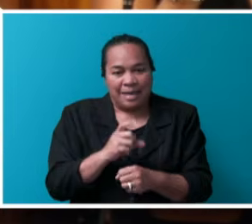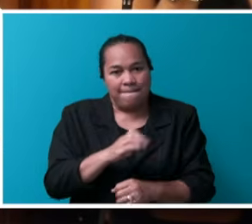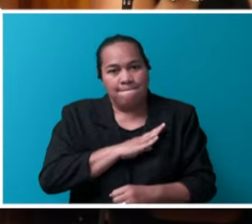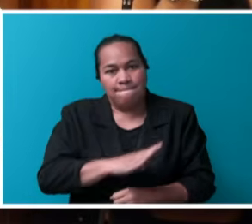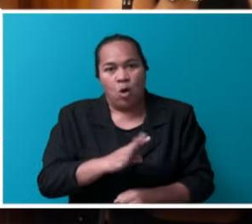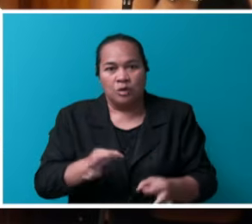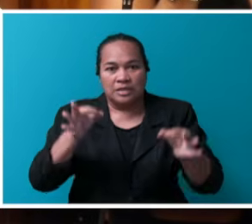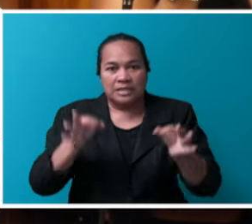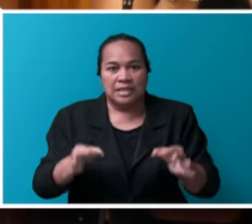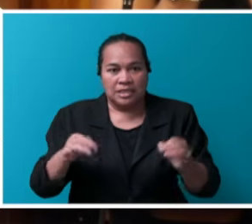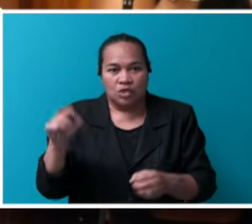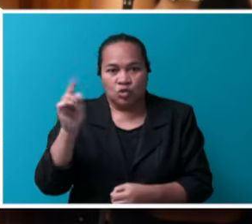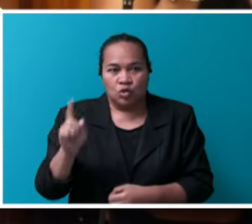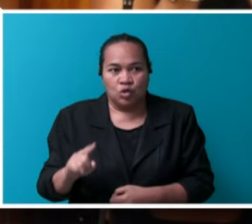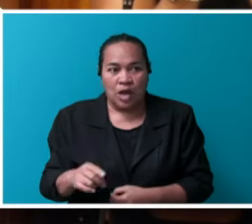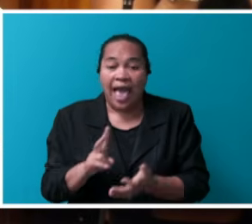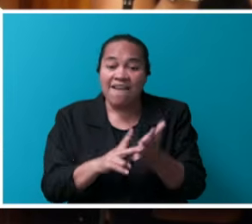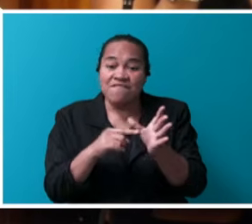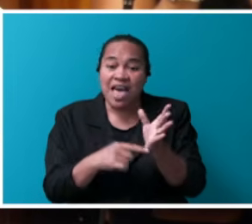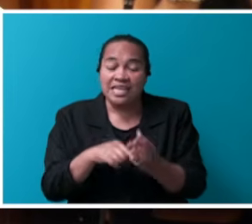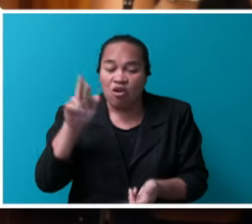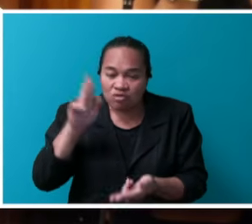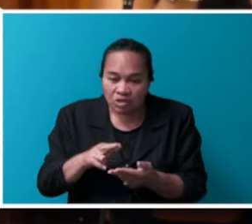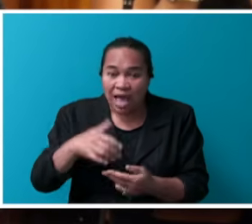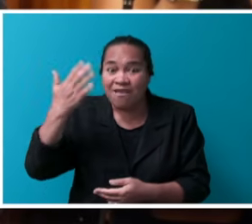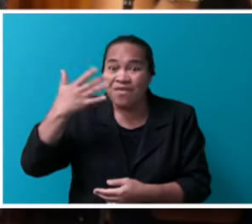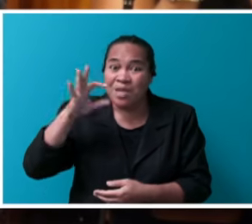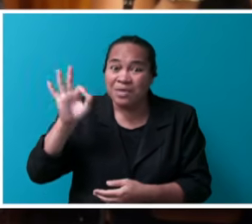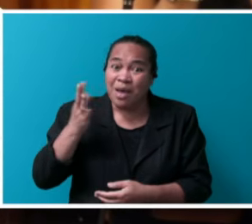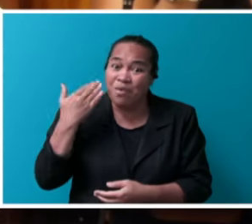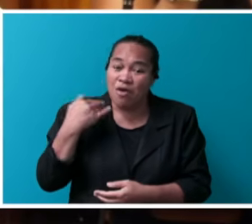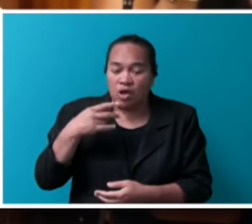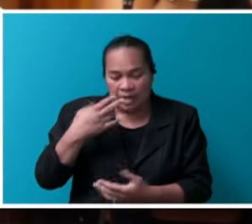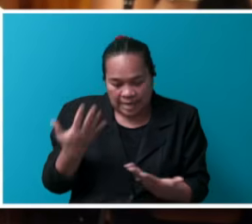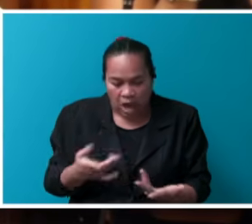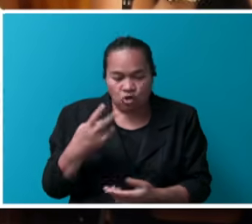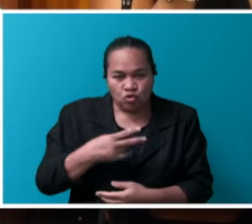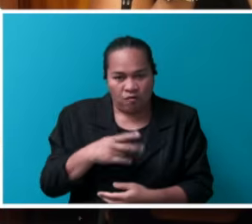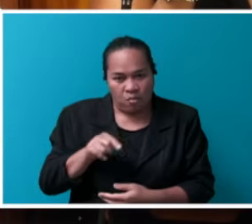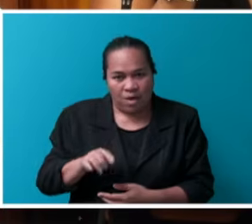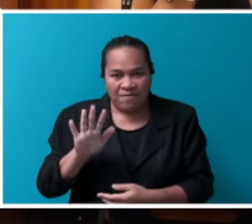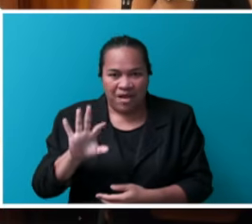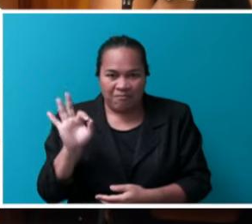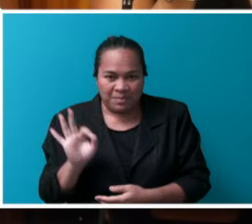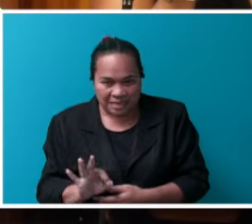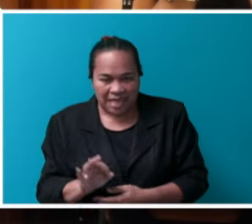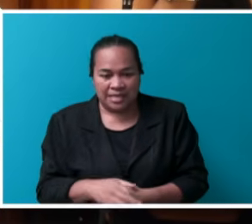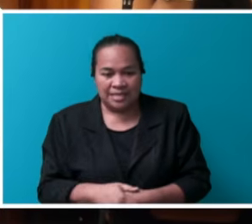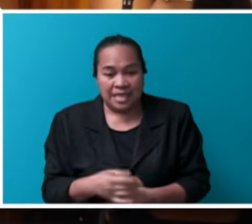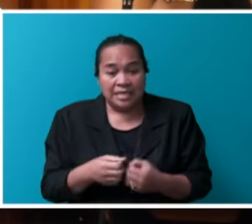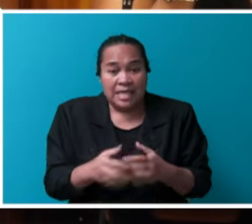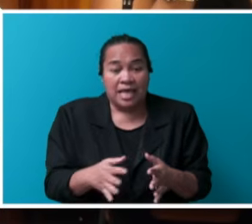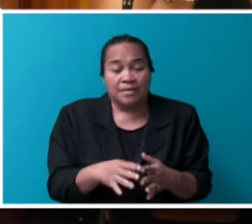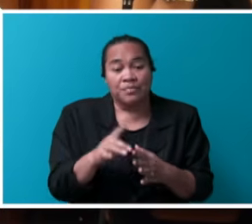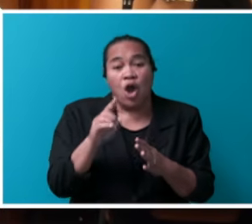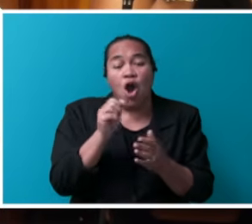today. VAT is being reduced from 15% to 12.5%, effective 1st August 2025.